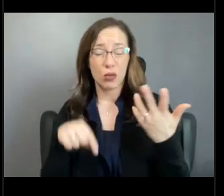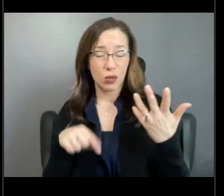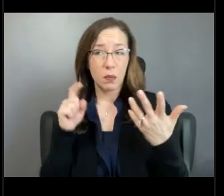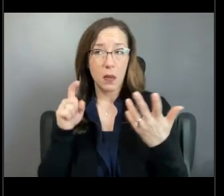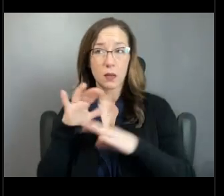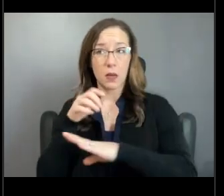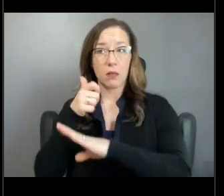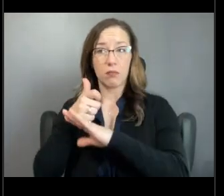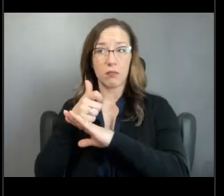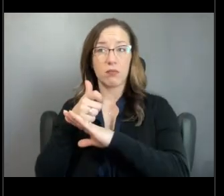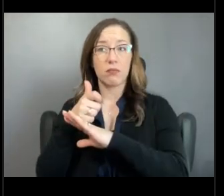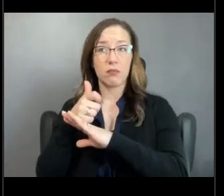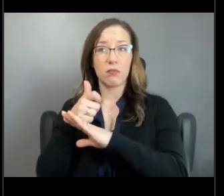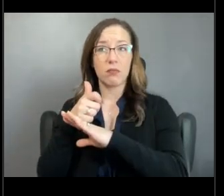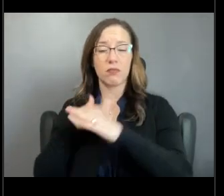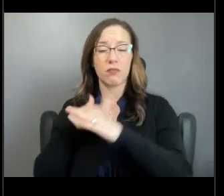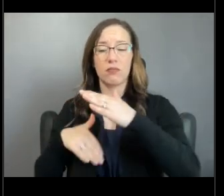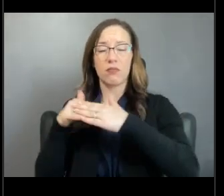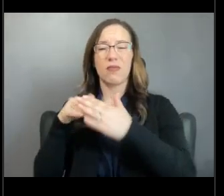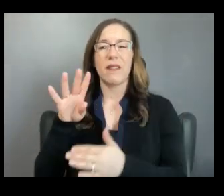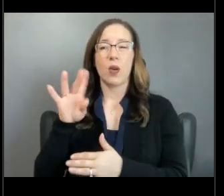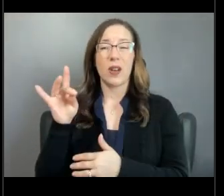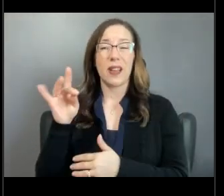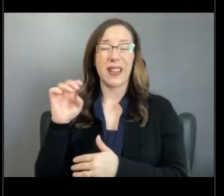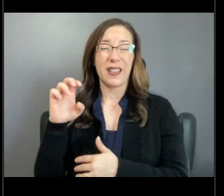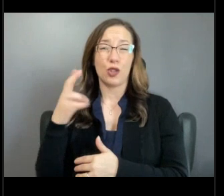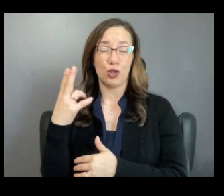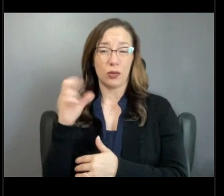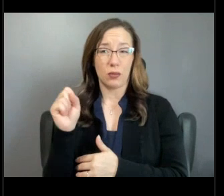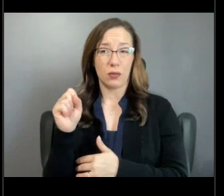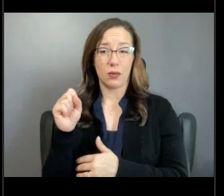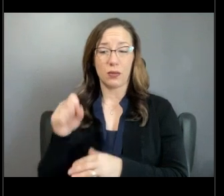no higher than 48 inches above the floor.